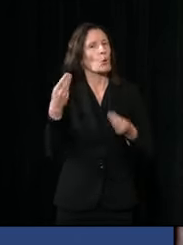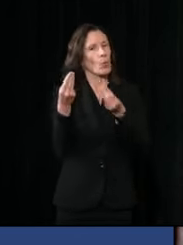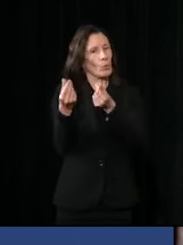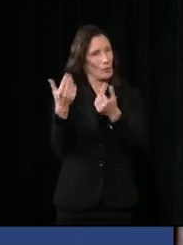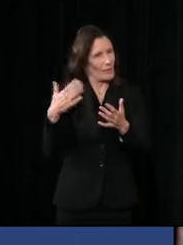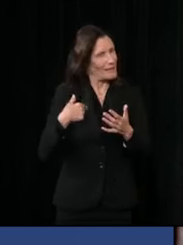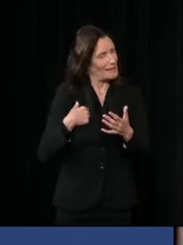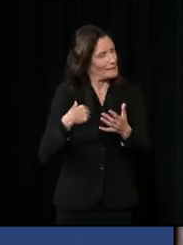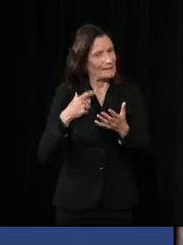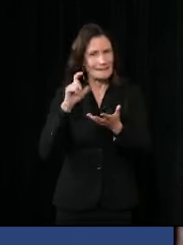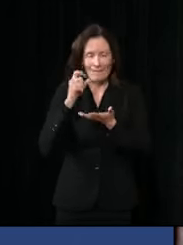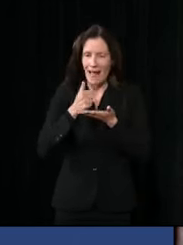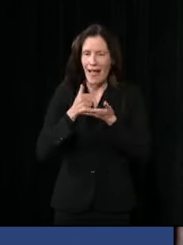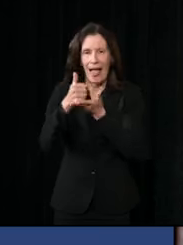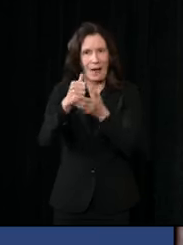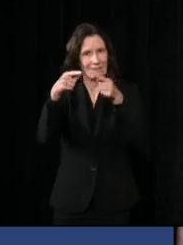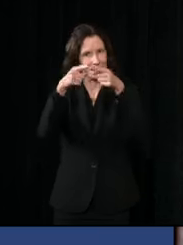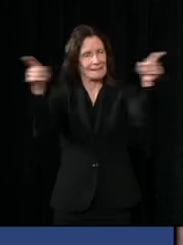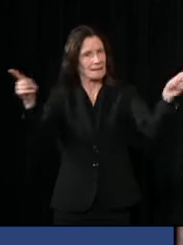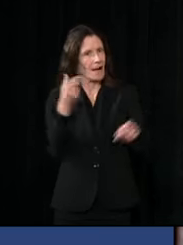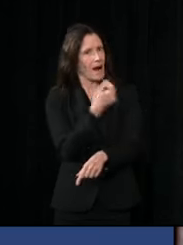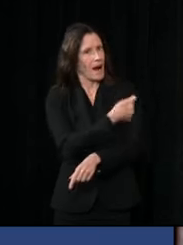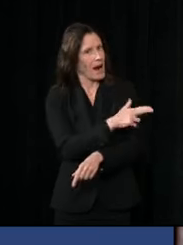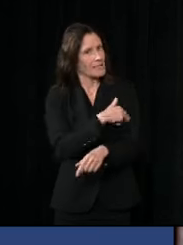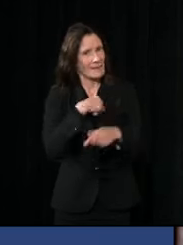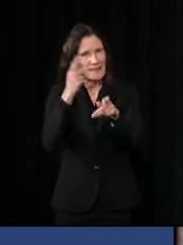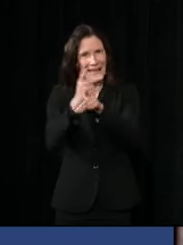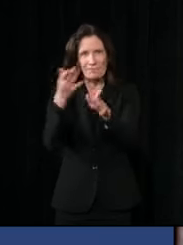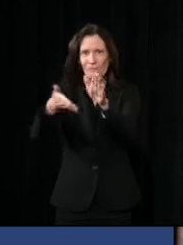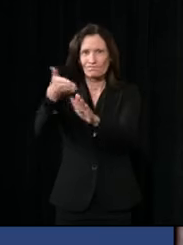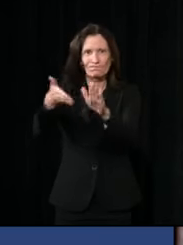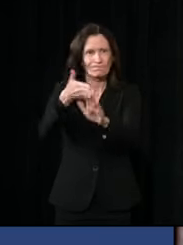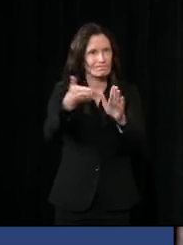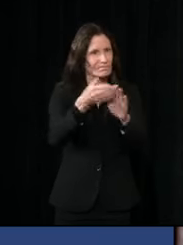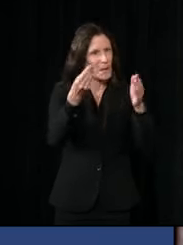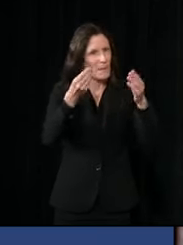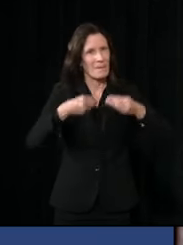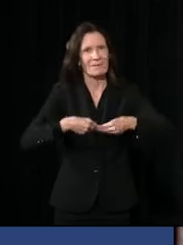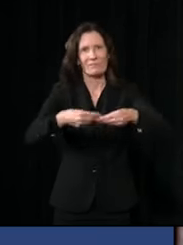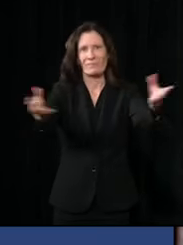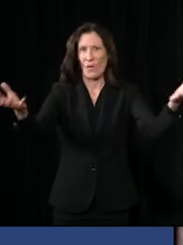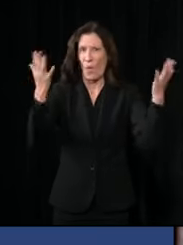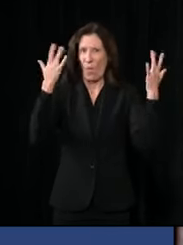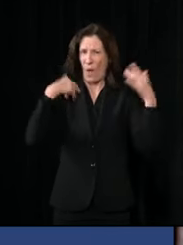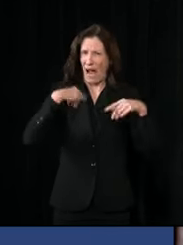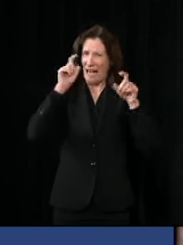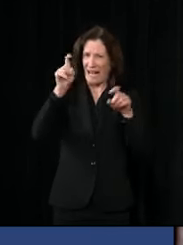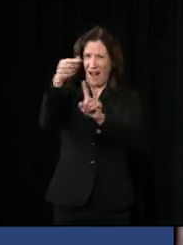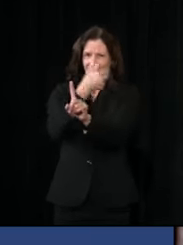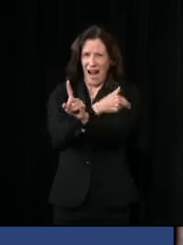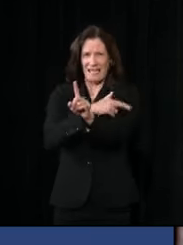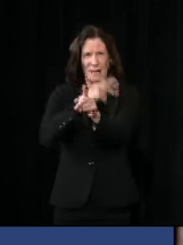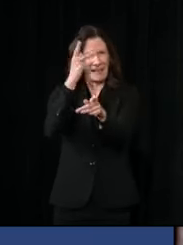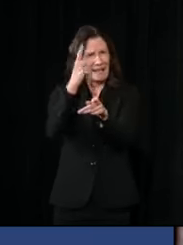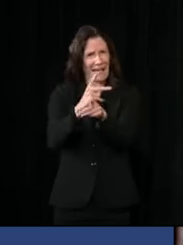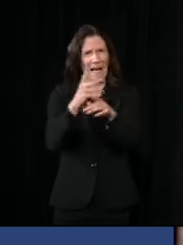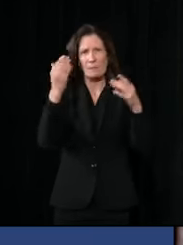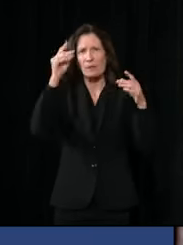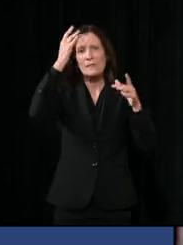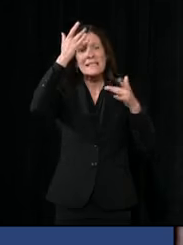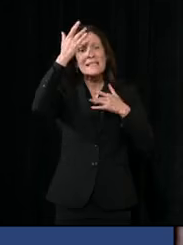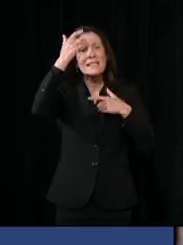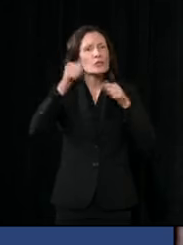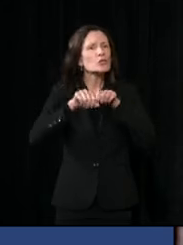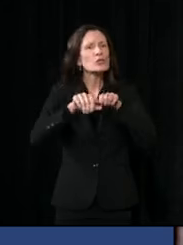of the novel coronavirus and ensure our healthcare system can withstand the ramp up, the surge, and the aftermath of this